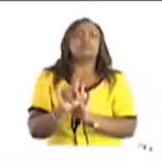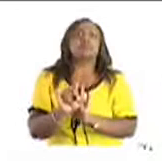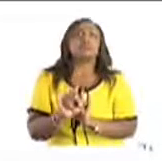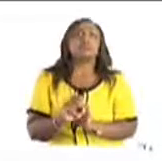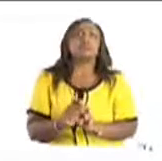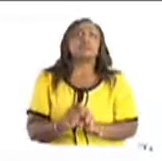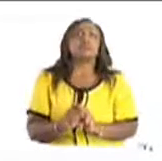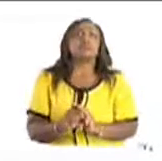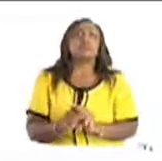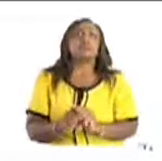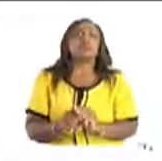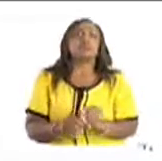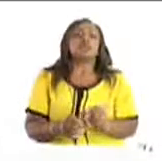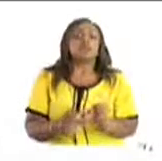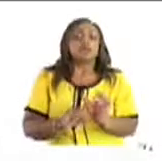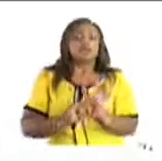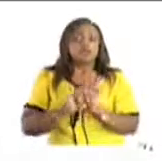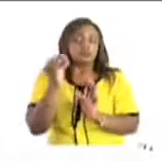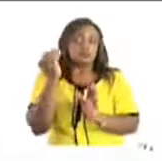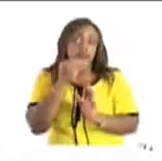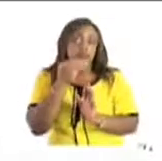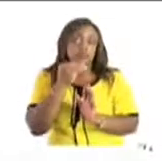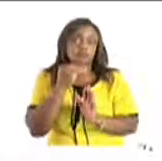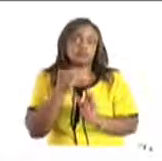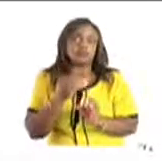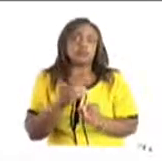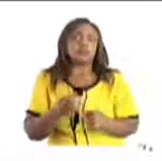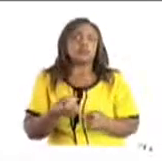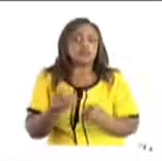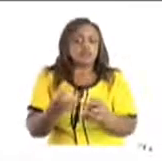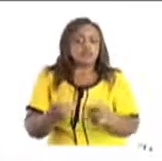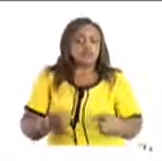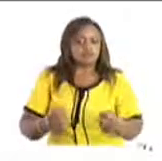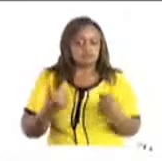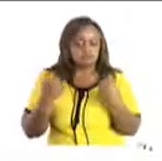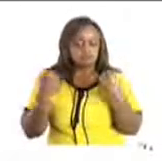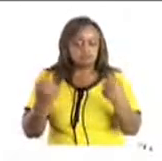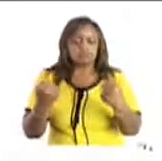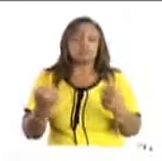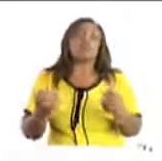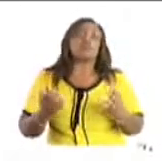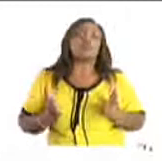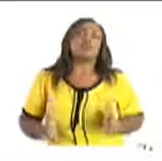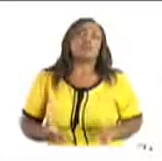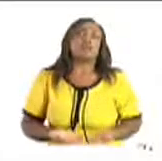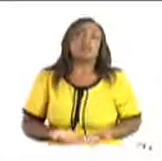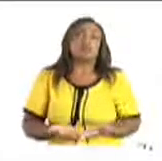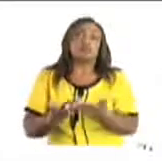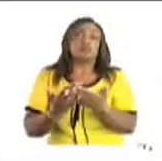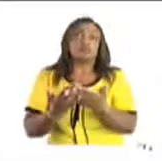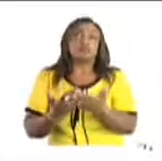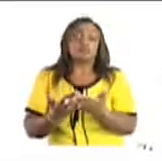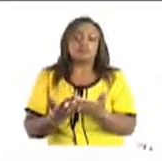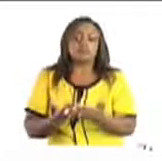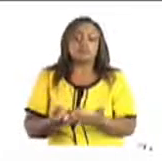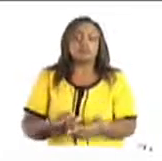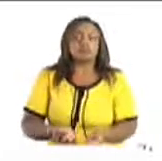healthy food provides nutrients to our bodies. It helps us to